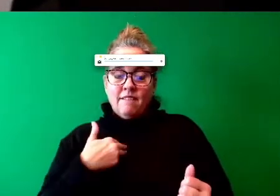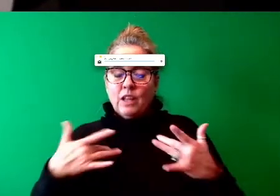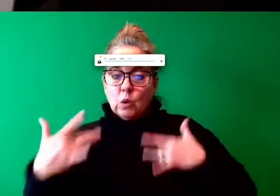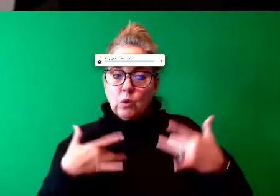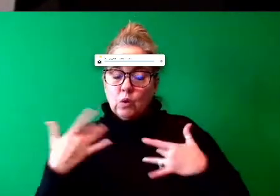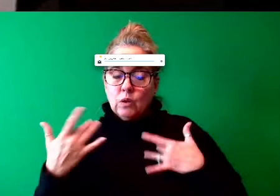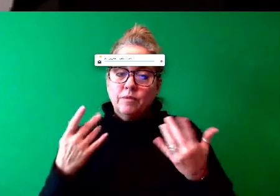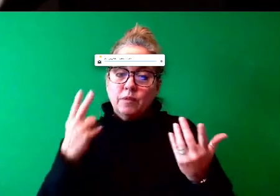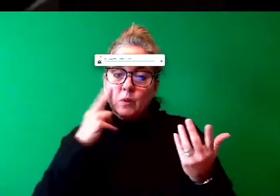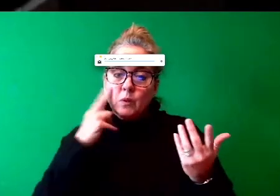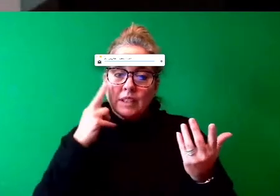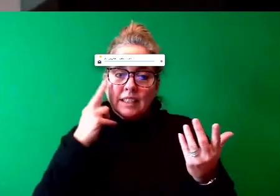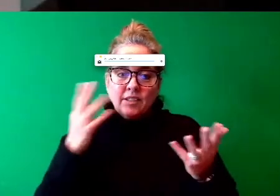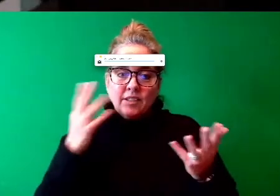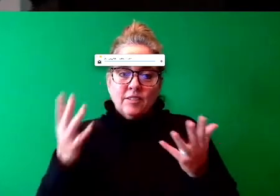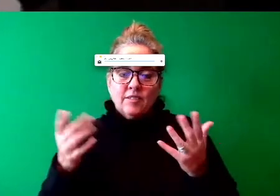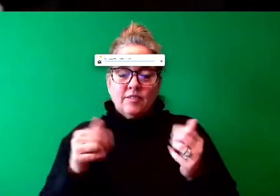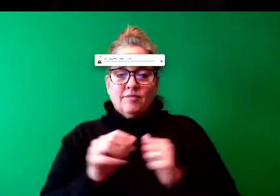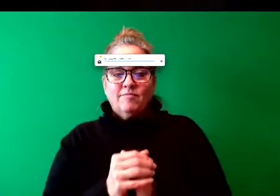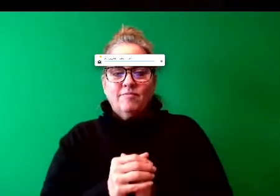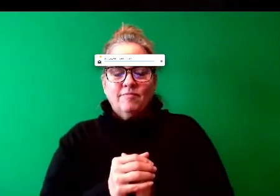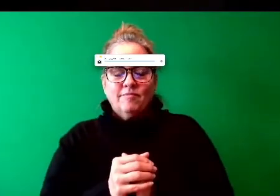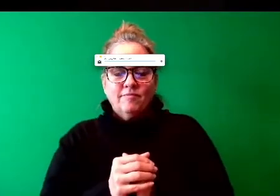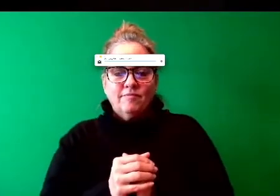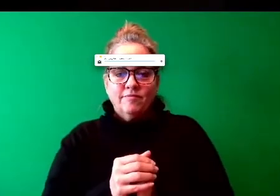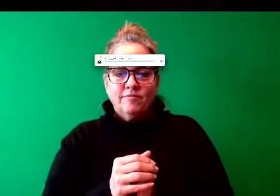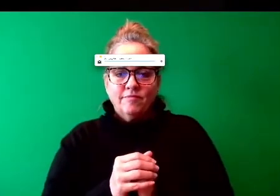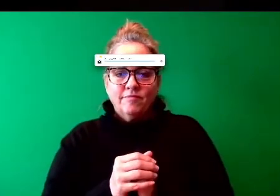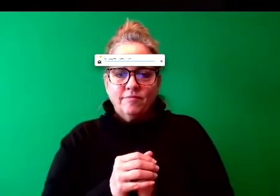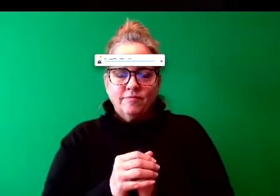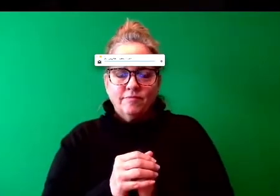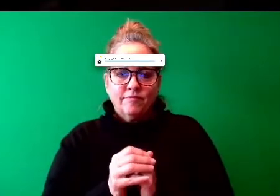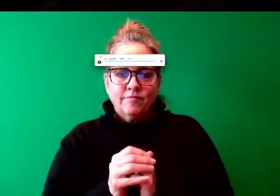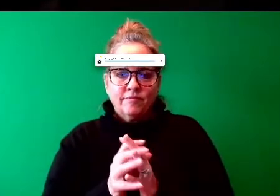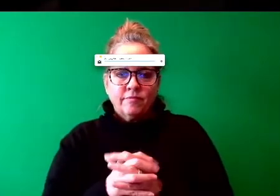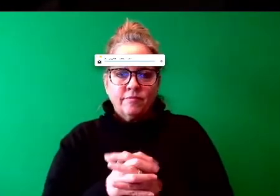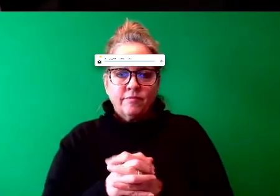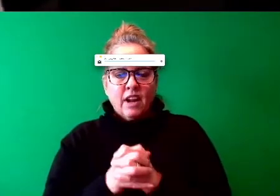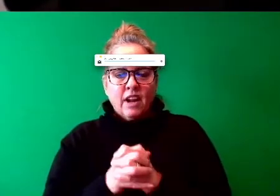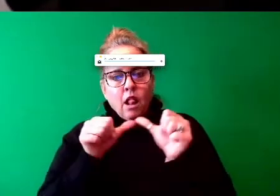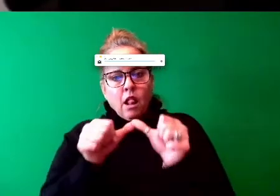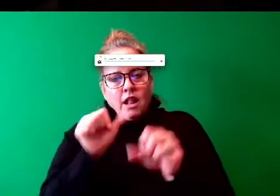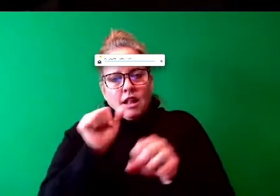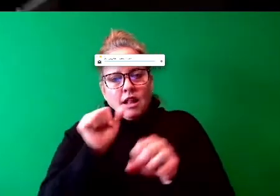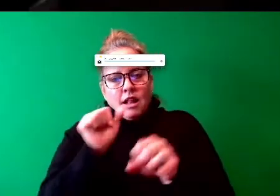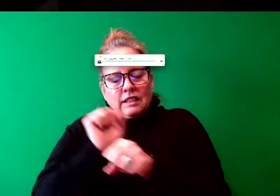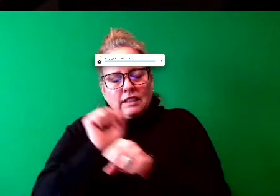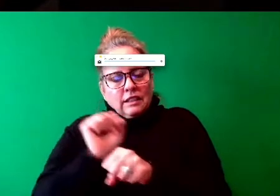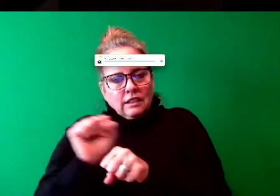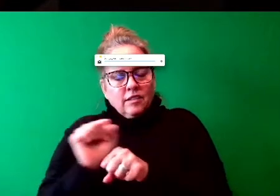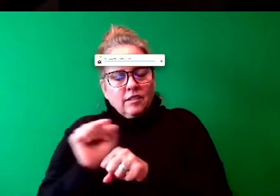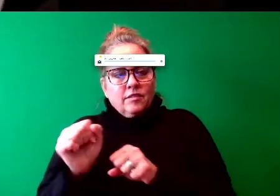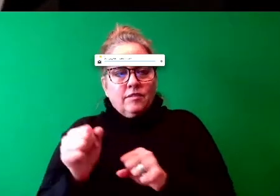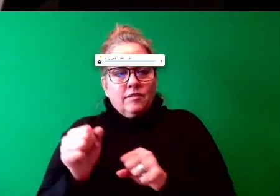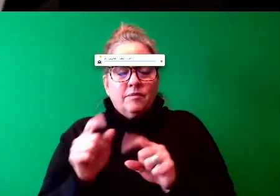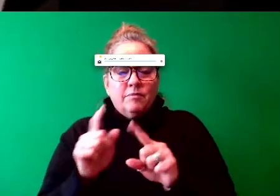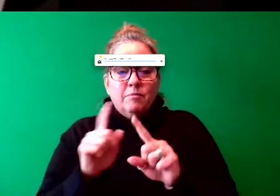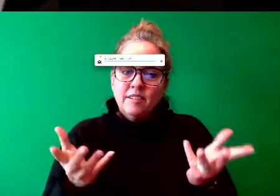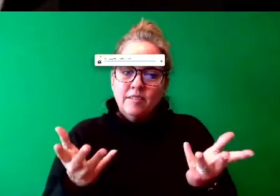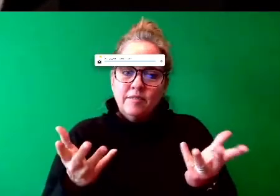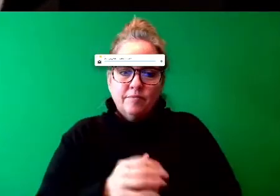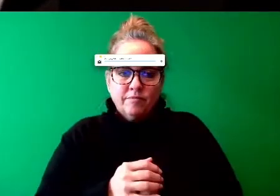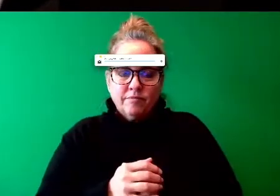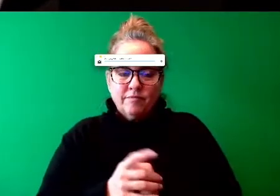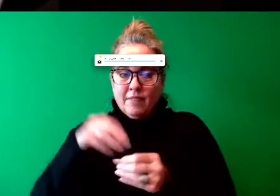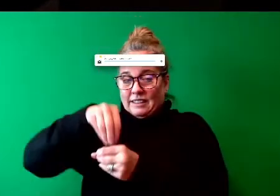do that. So it's an ongoing, nose to the grindstone. But these are the